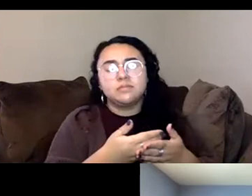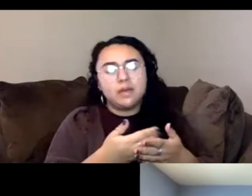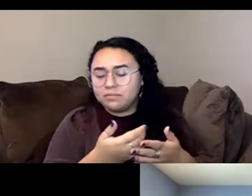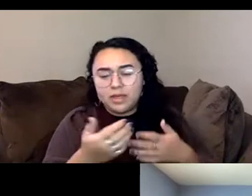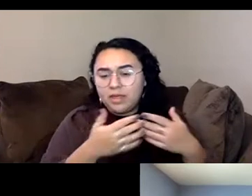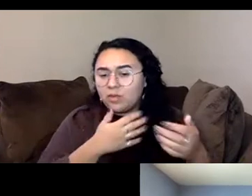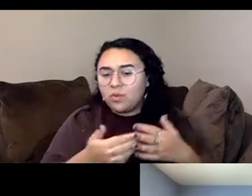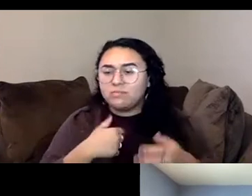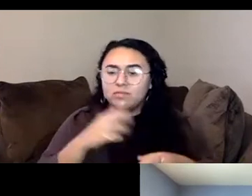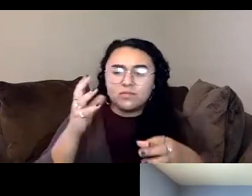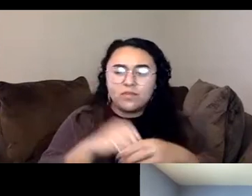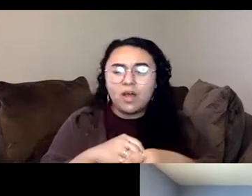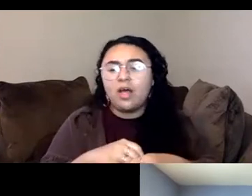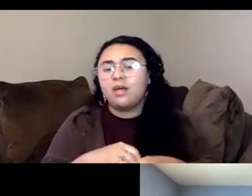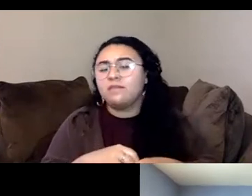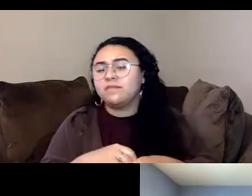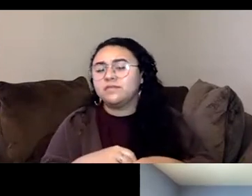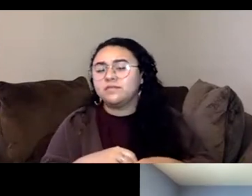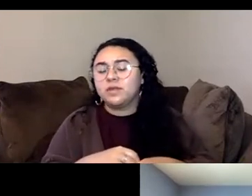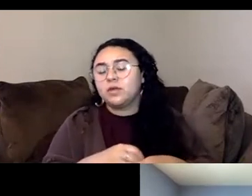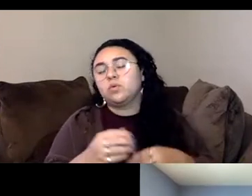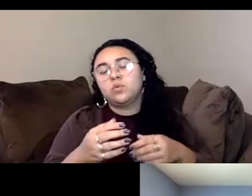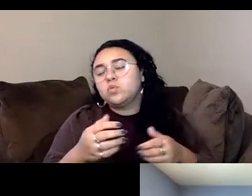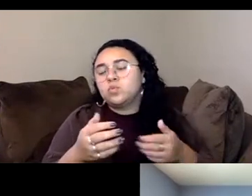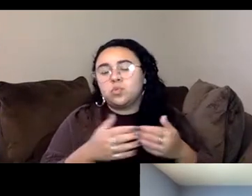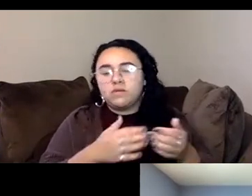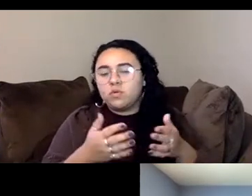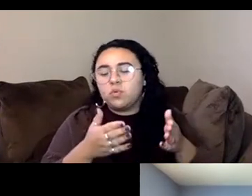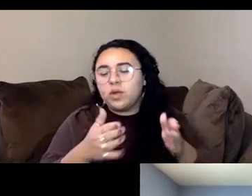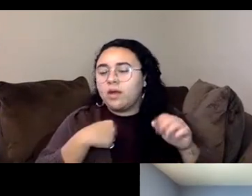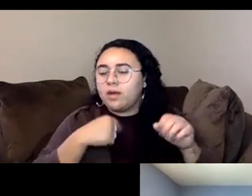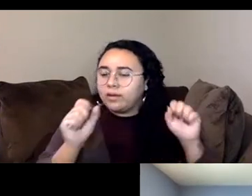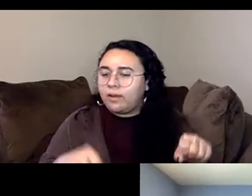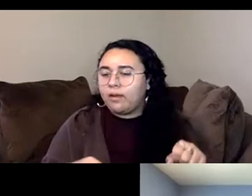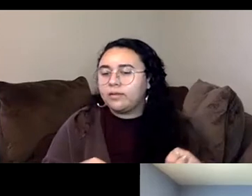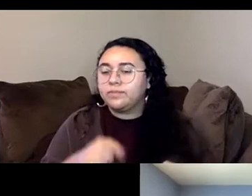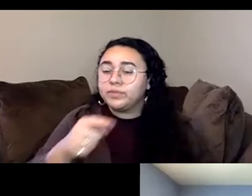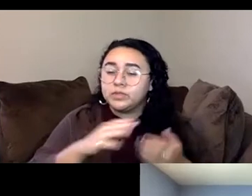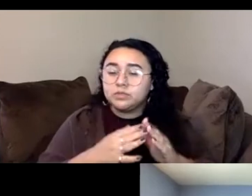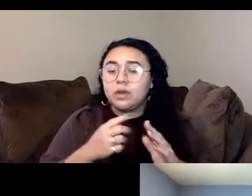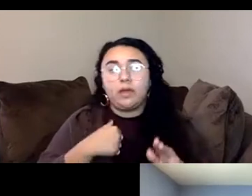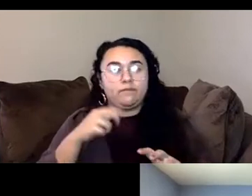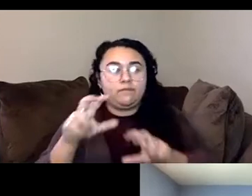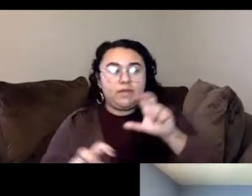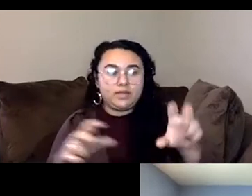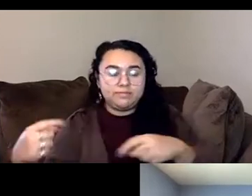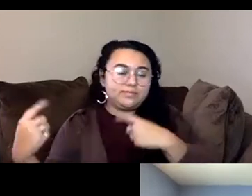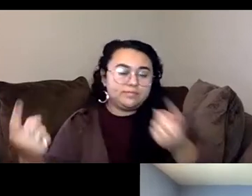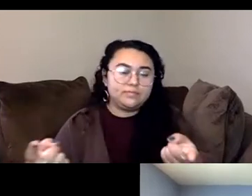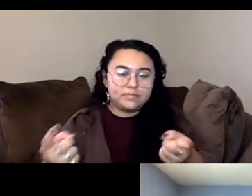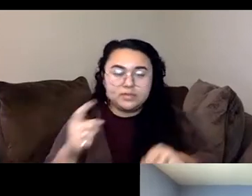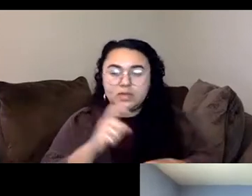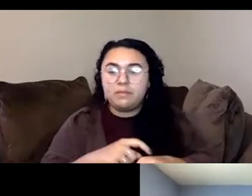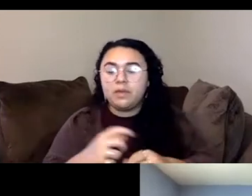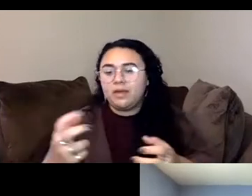and in ways that I was able to at that phase of my life. And so I feel like this is a community I've invested in over time, and it keeps giving back